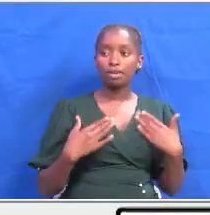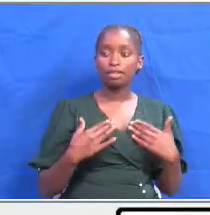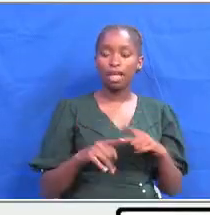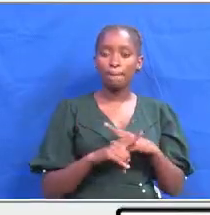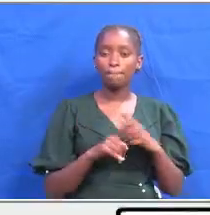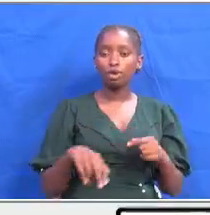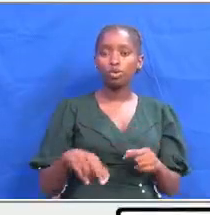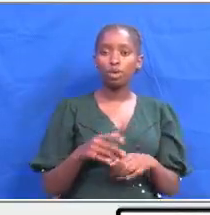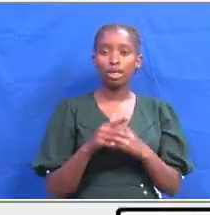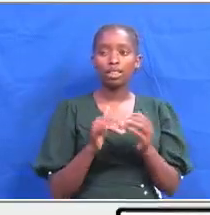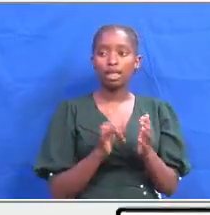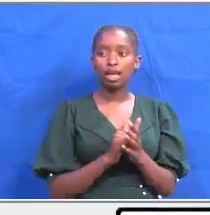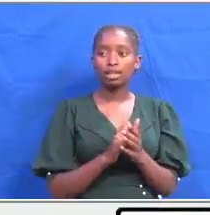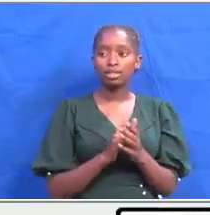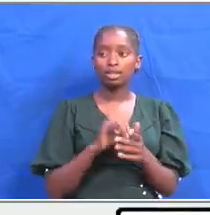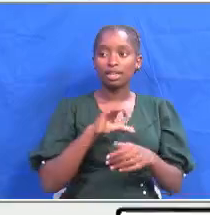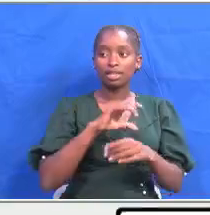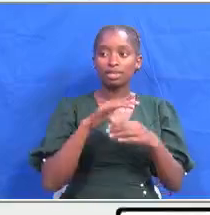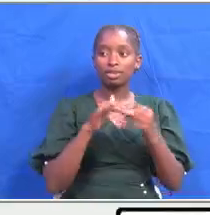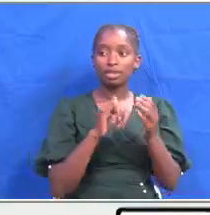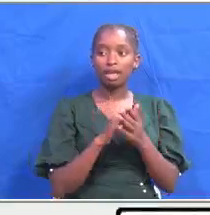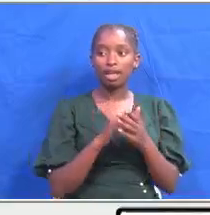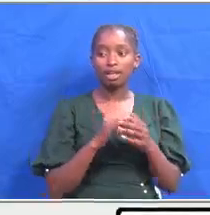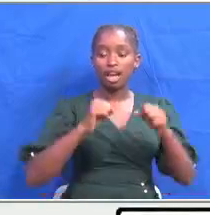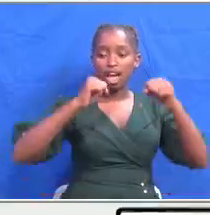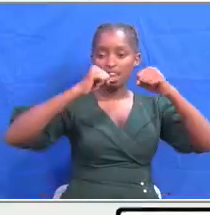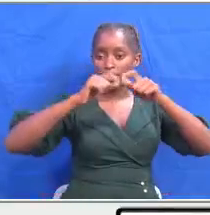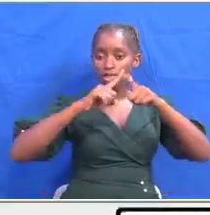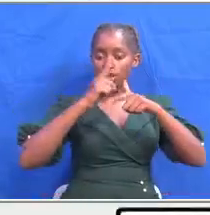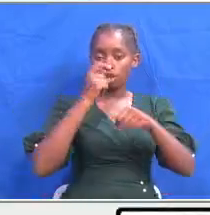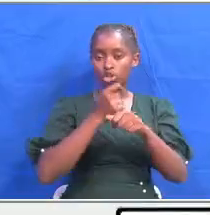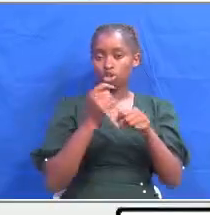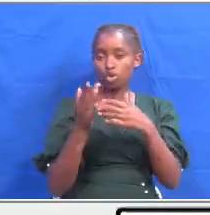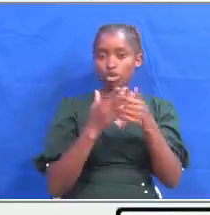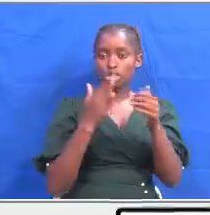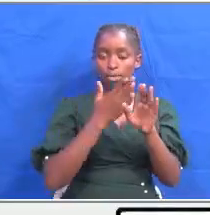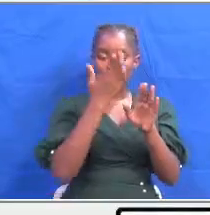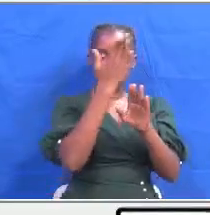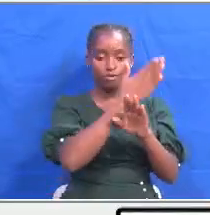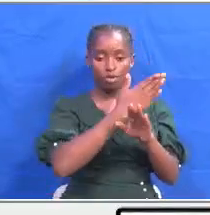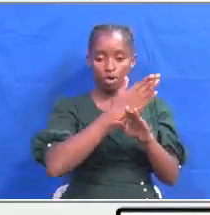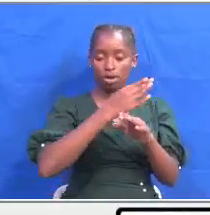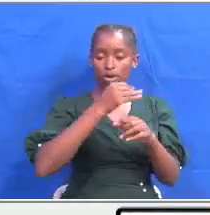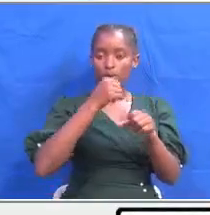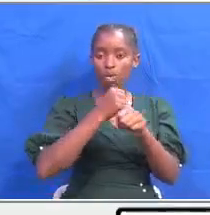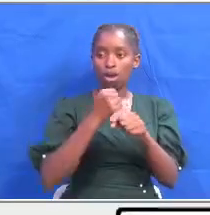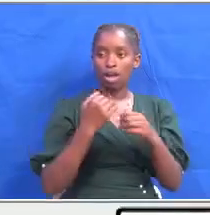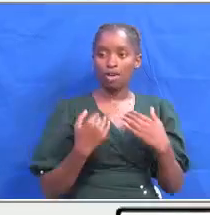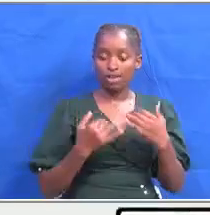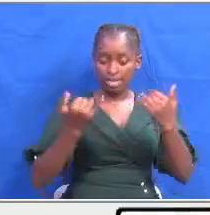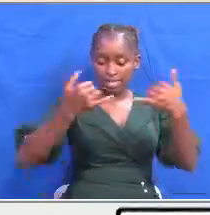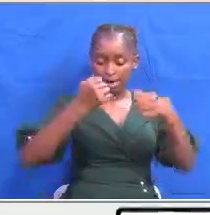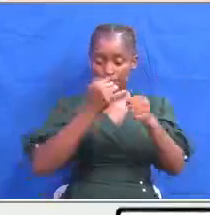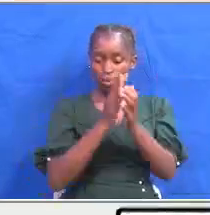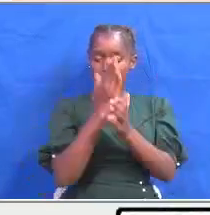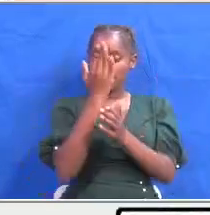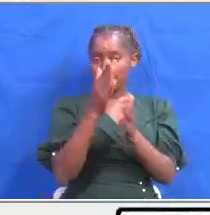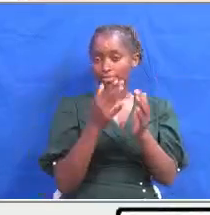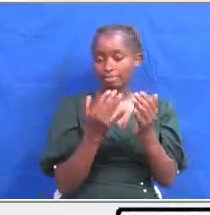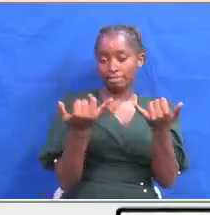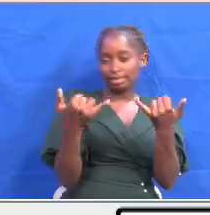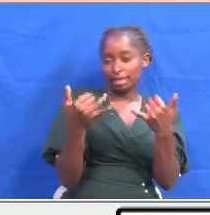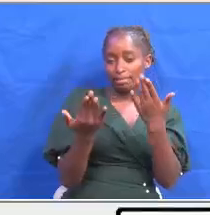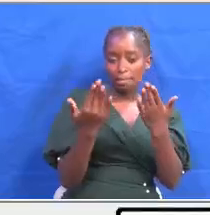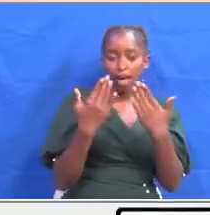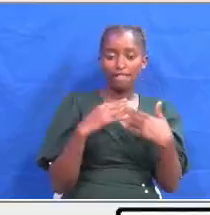in between and do what exactly the former regime did to you. Try to walk the deal, at least